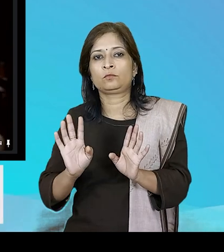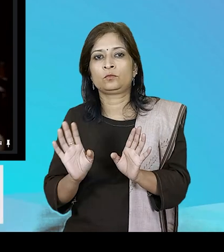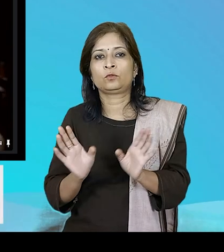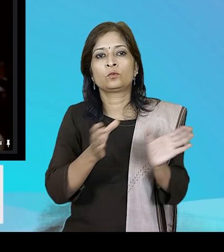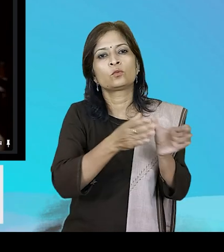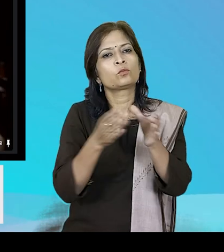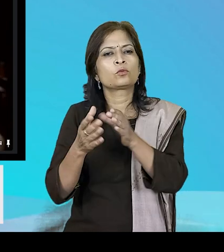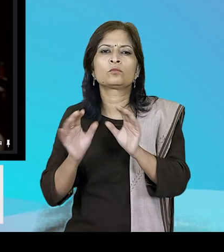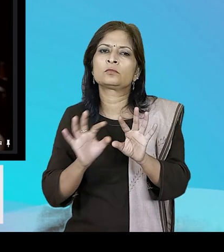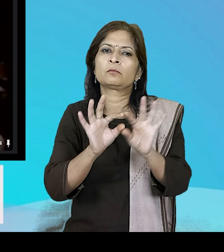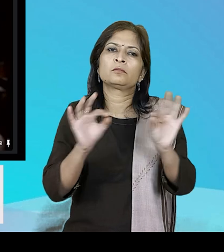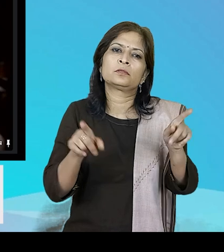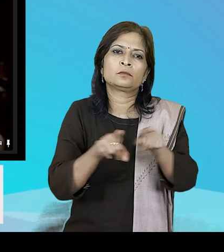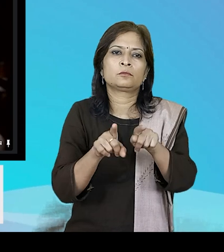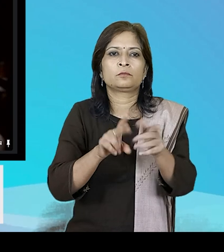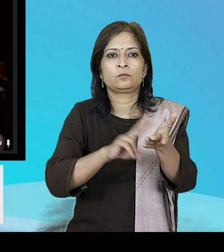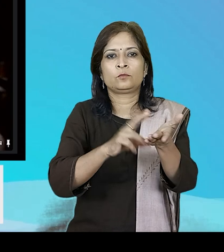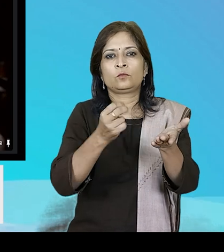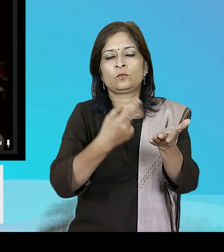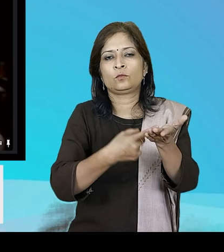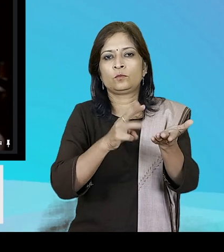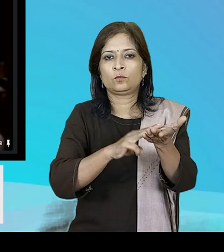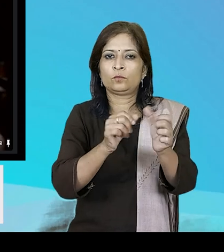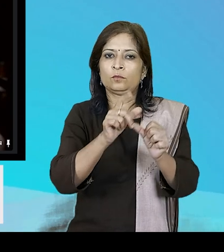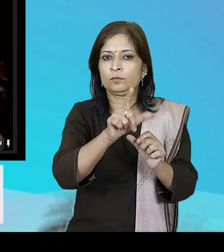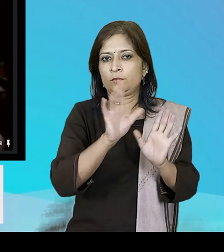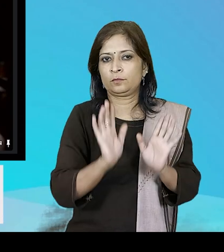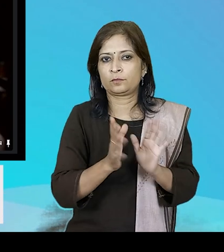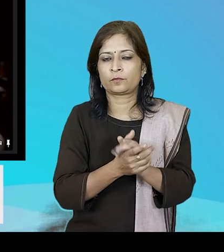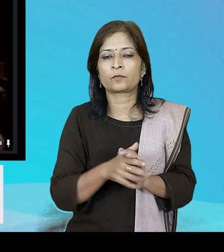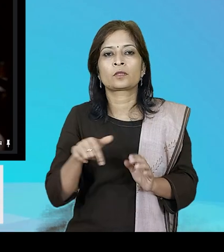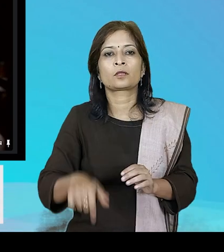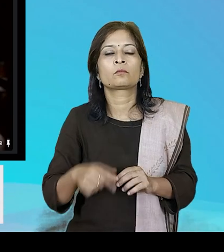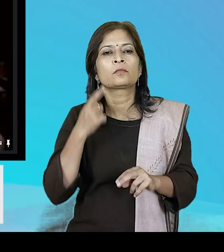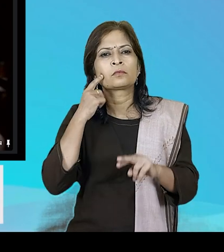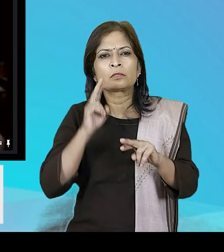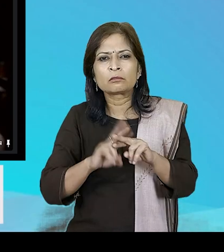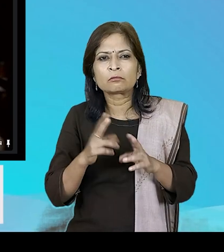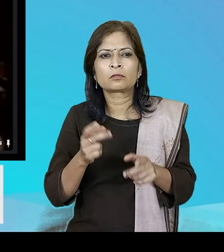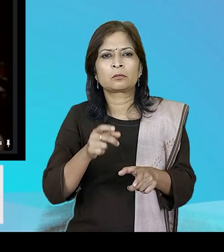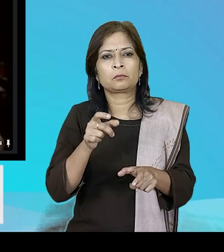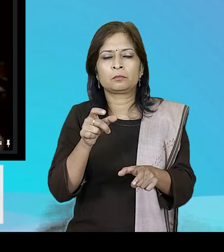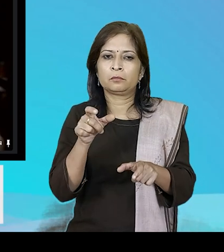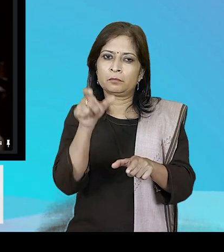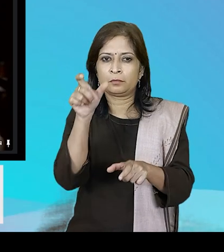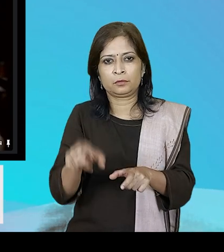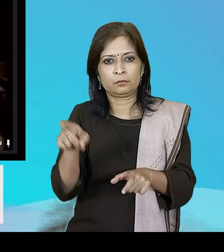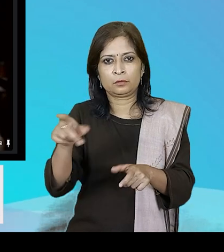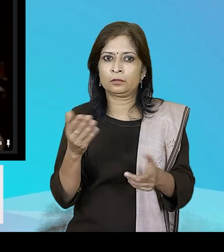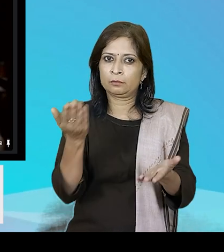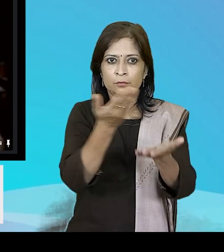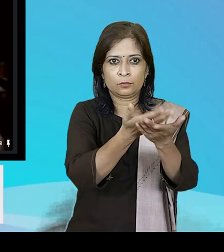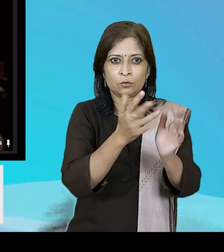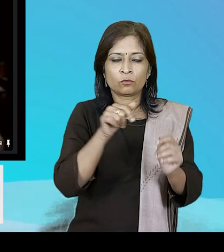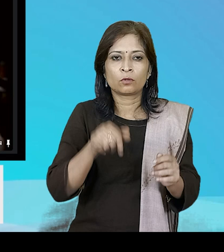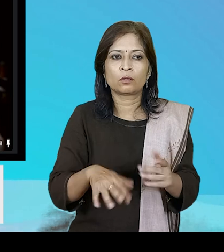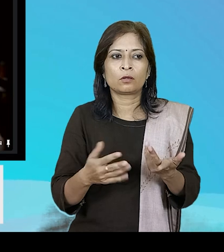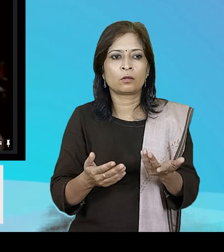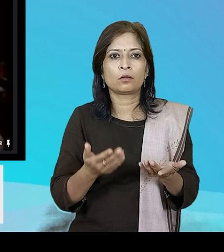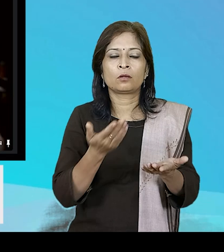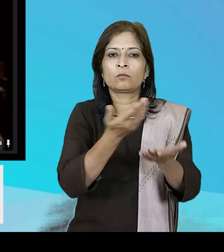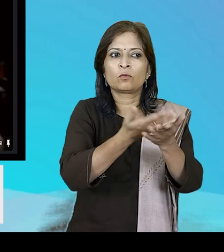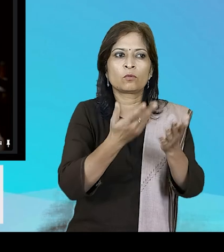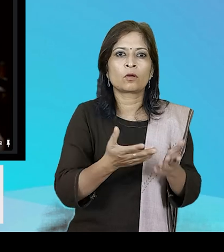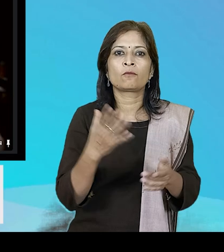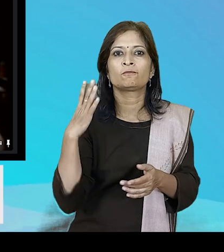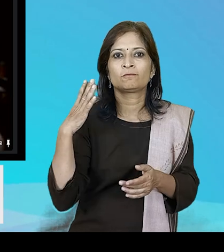2000 under the normal category. Okay, ma'am. Ma'am, I would want to know if somebody wants to track the status of the application. So, how can they do